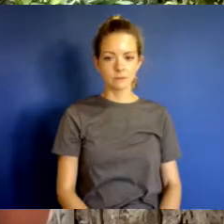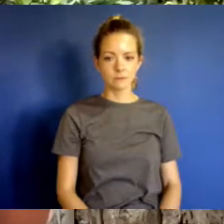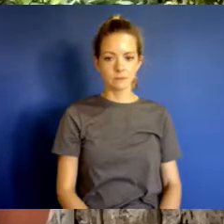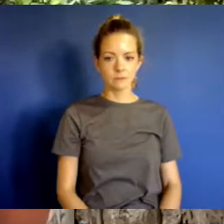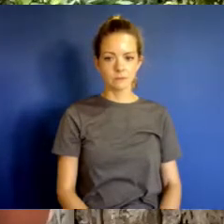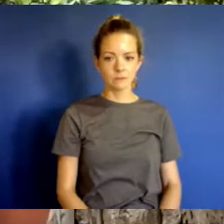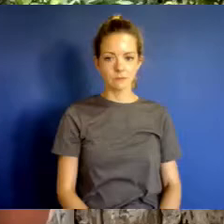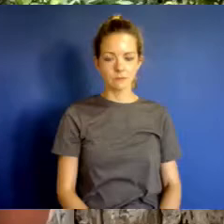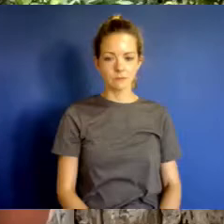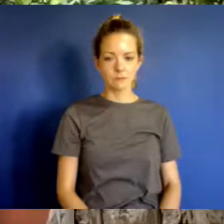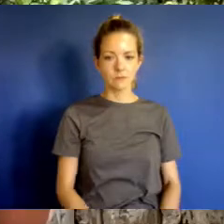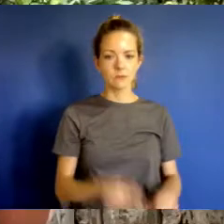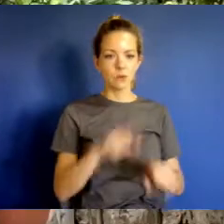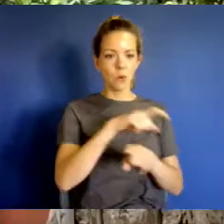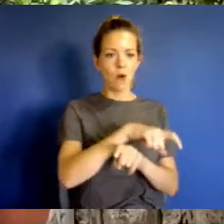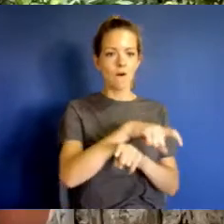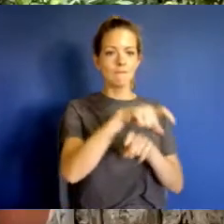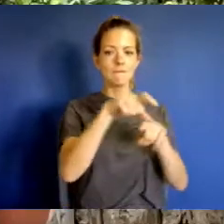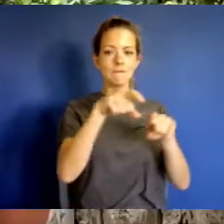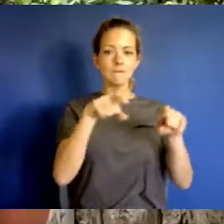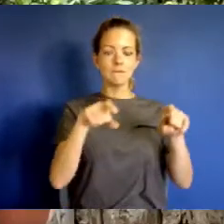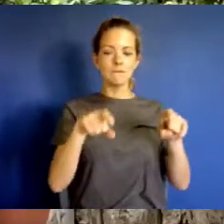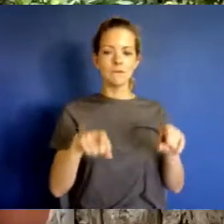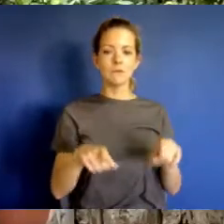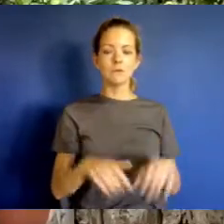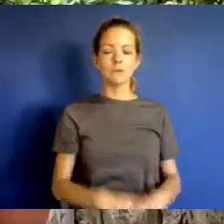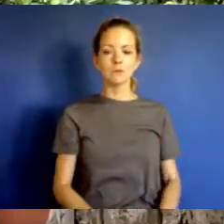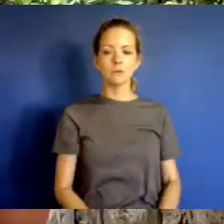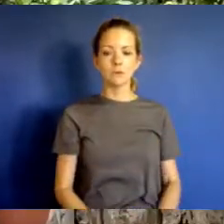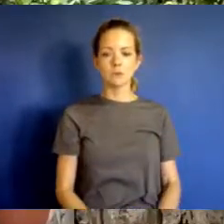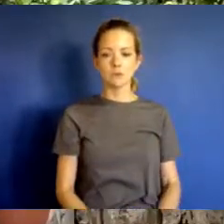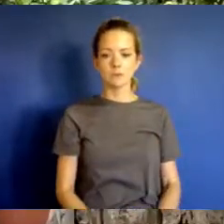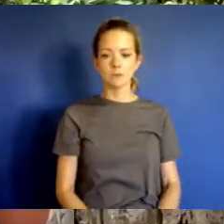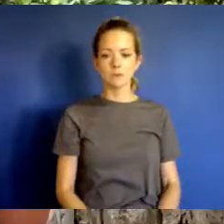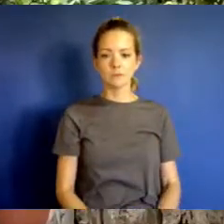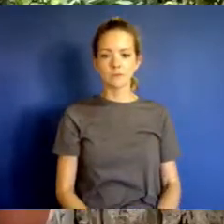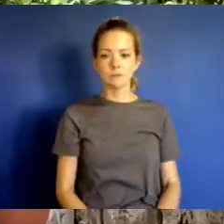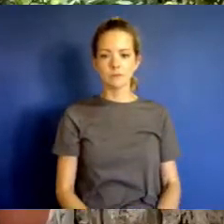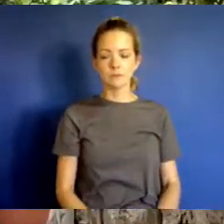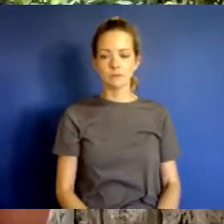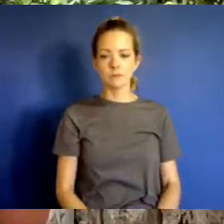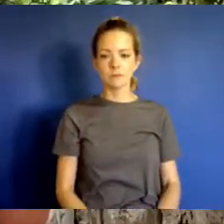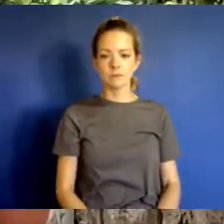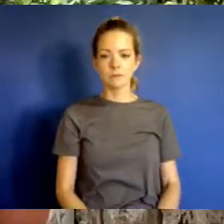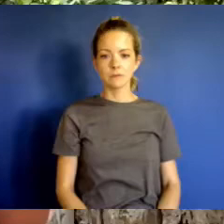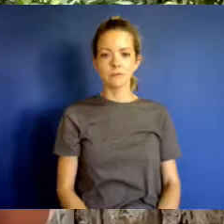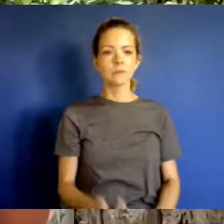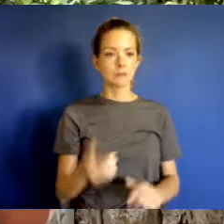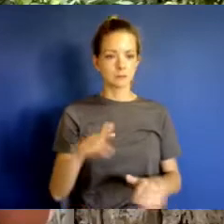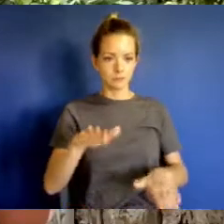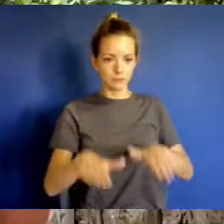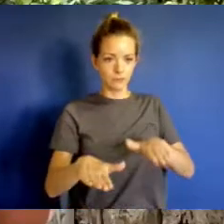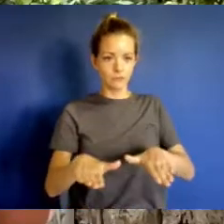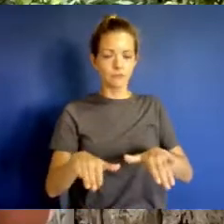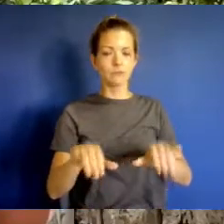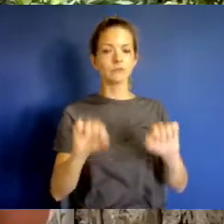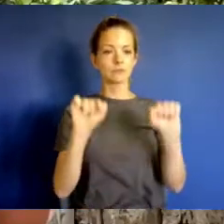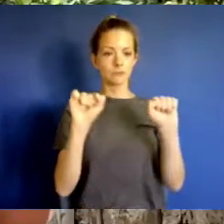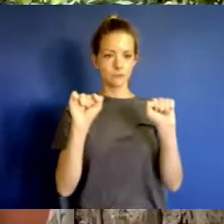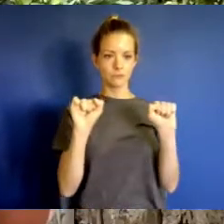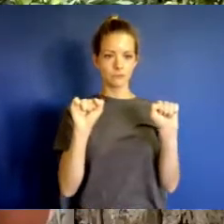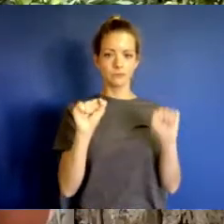Unfold everything, bring your knees back up. Come back into the centre, pop them back onto the mat.